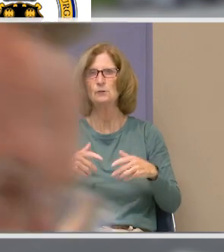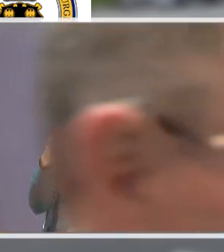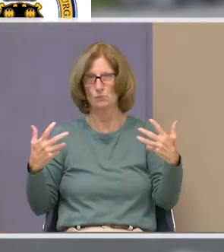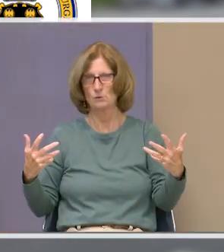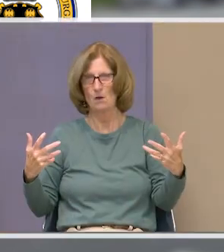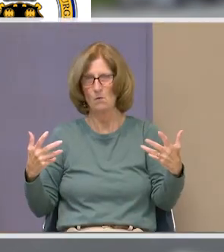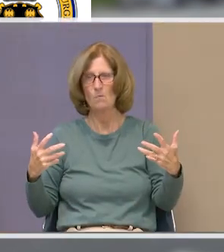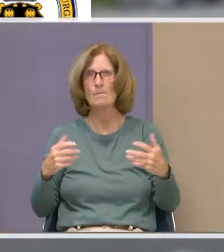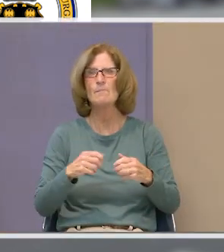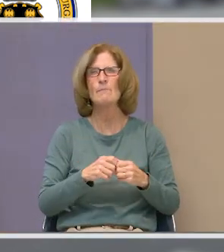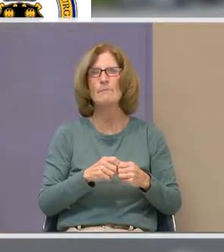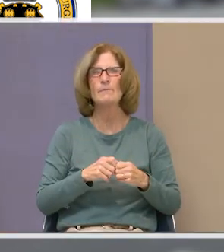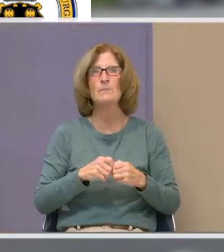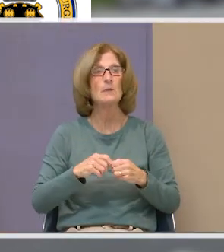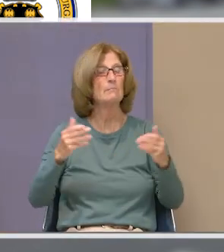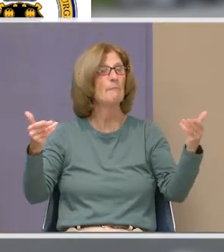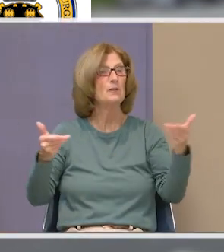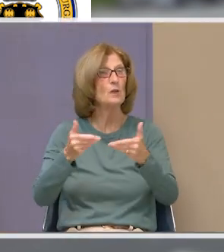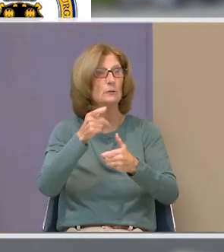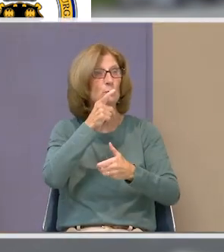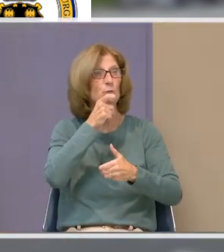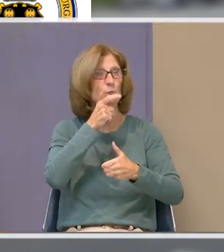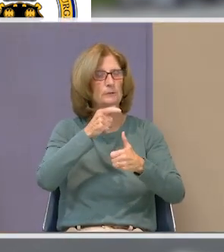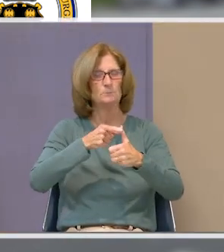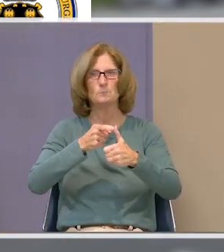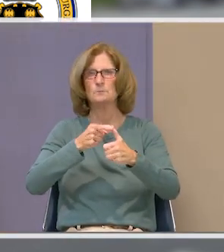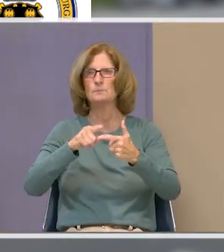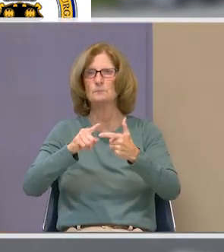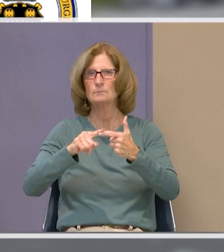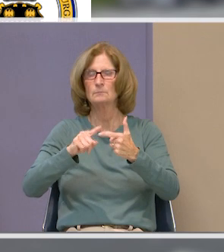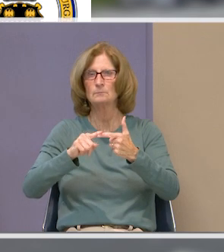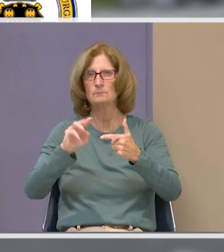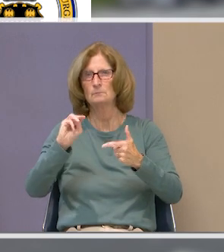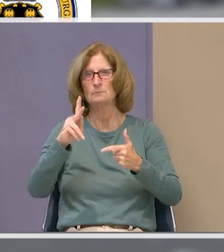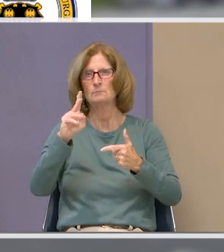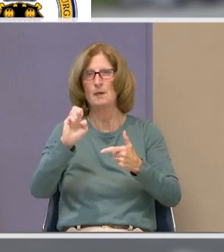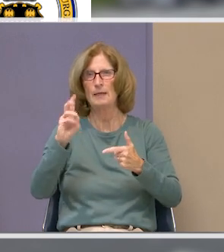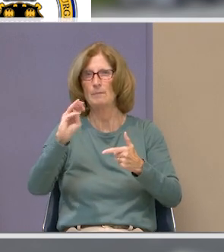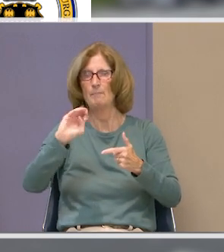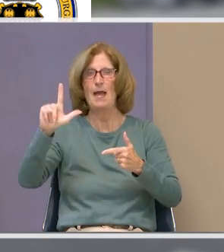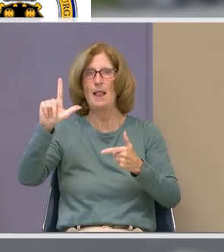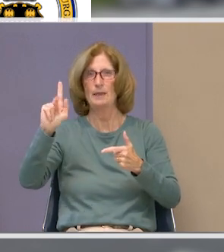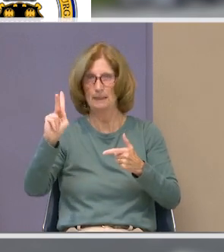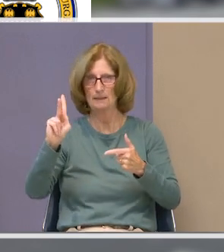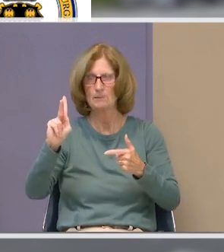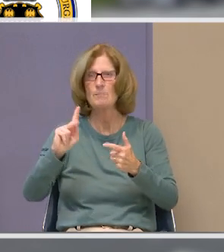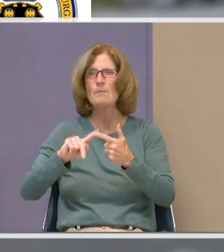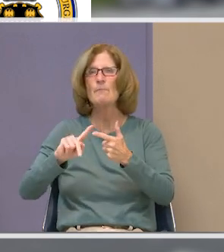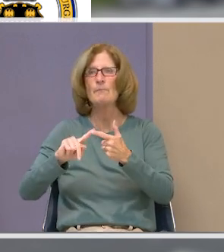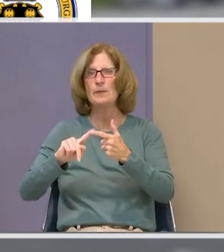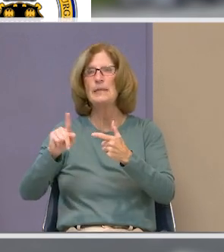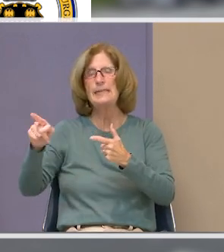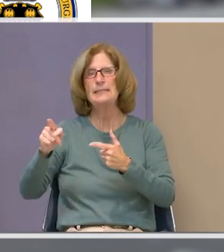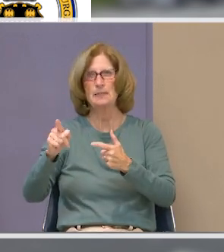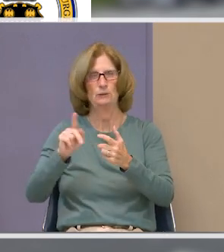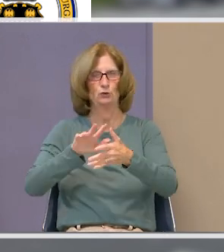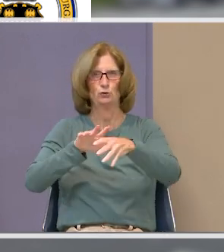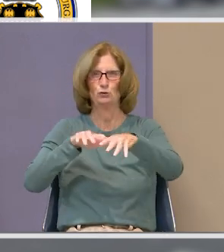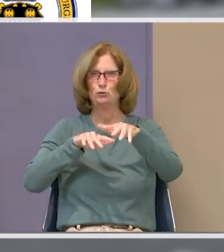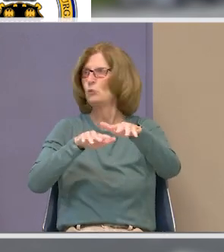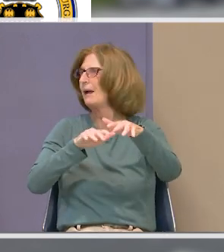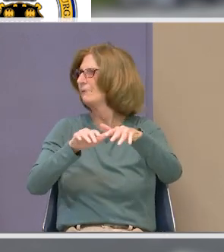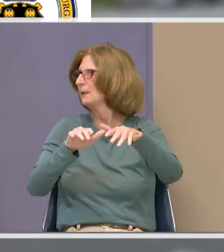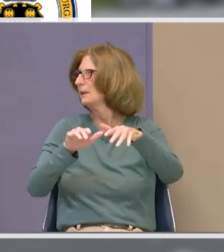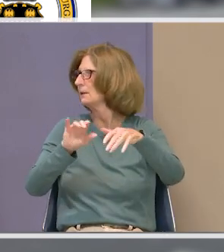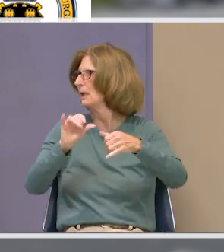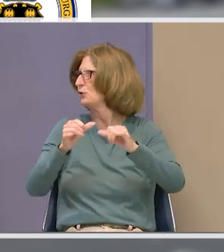So real quick, some introductions. We're joined tonight by Mike Malik, Municipal Traffic Engineer with the Department of